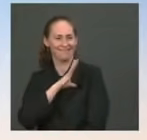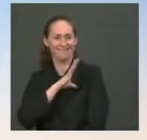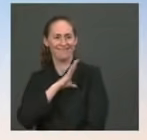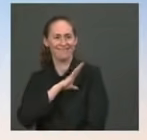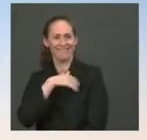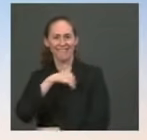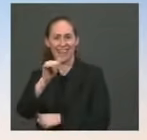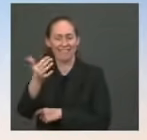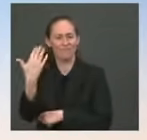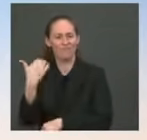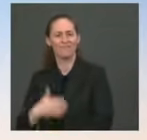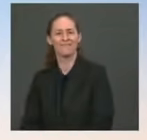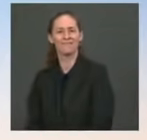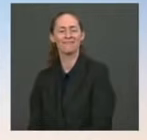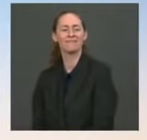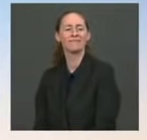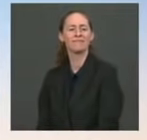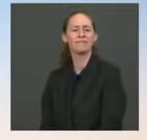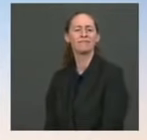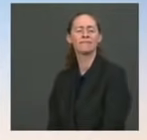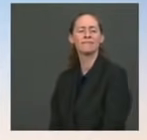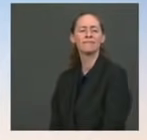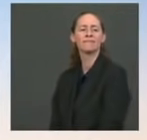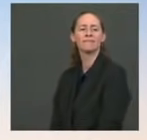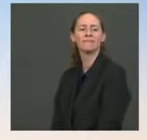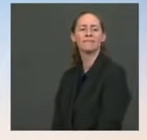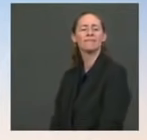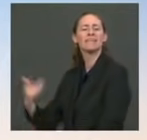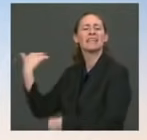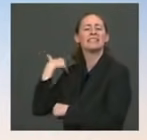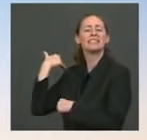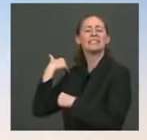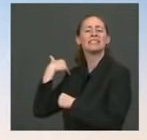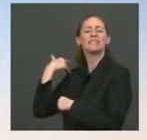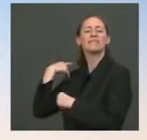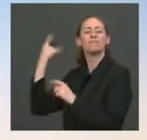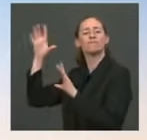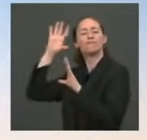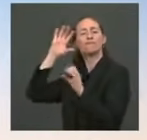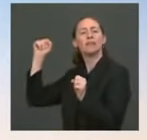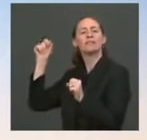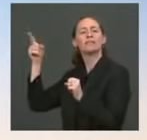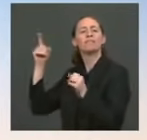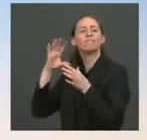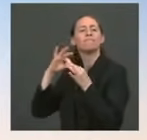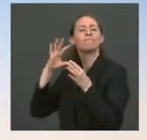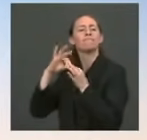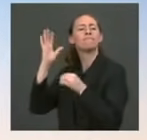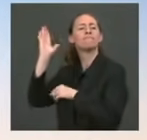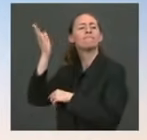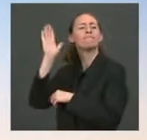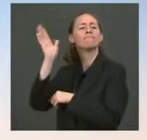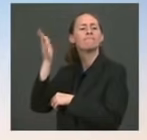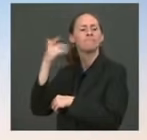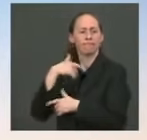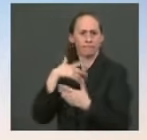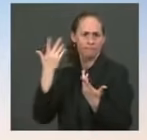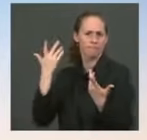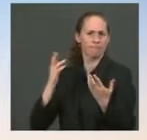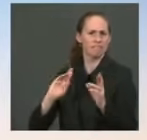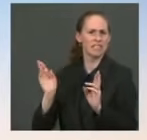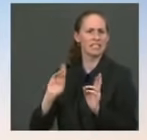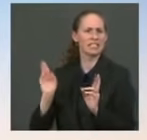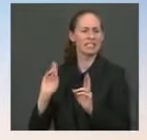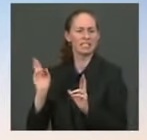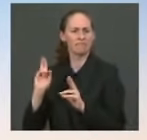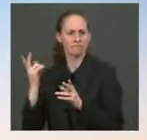ahead. President Biden said that the Quad the Quad is on track to produce 1 billion doses of vaccine by the end of 2022. I believe it's produced and